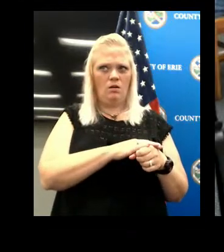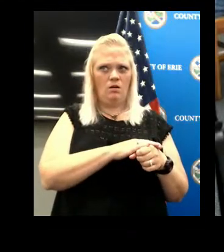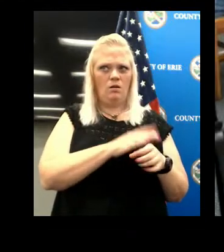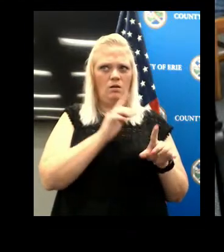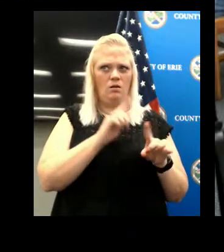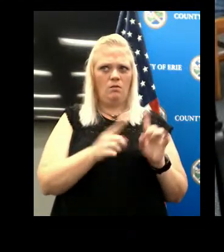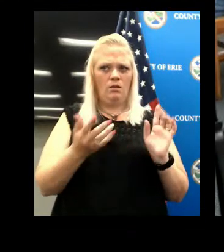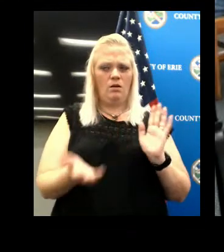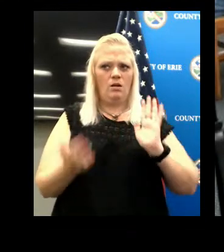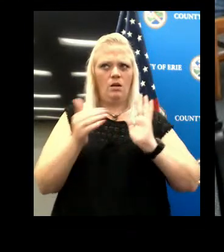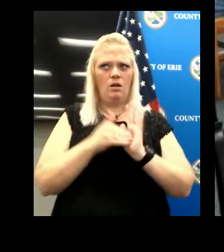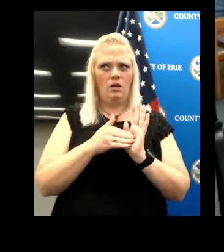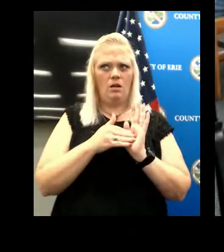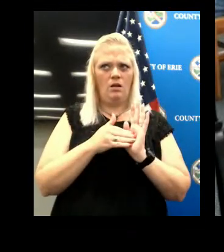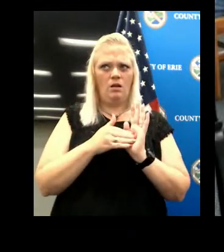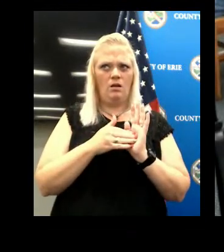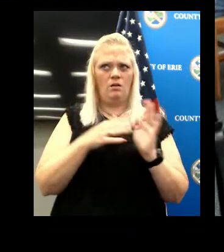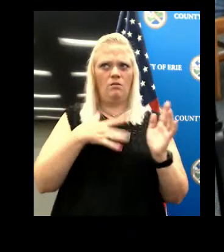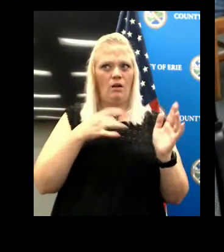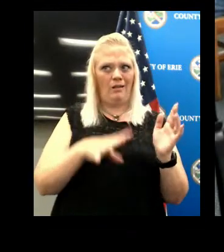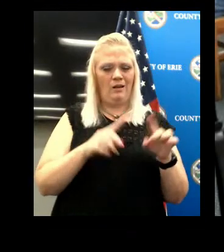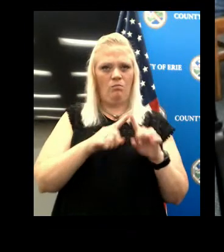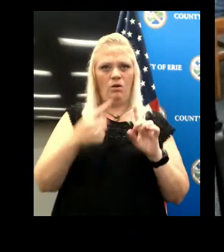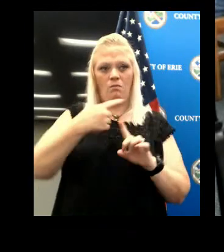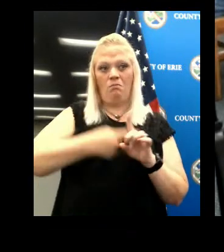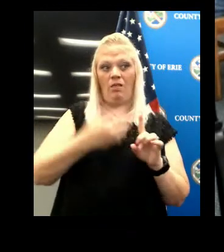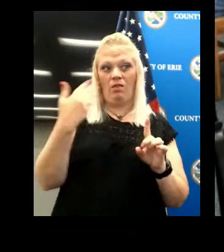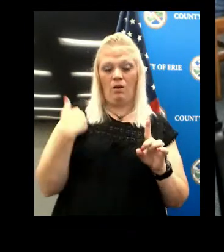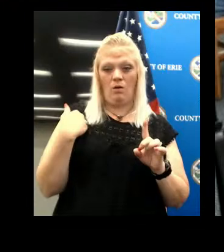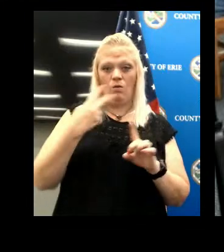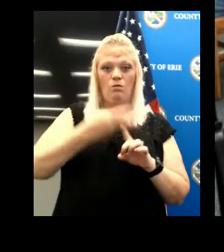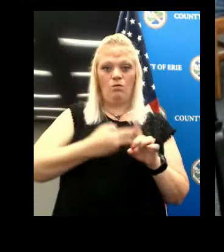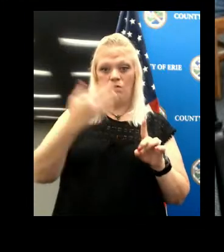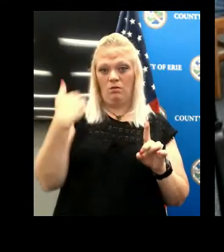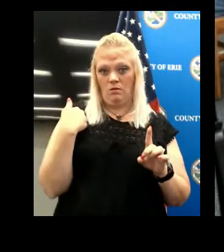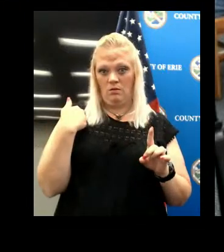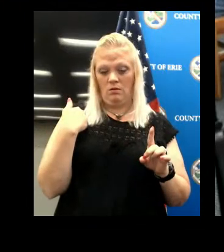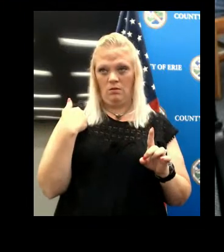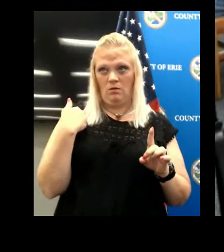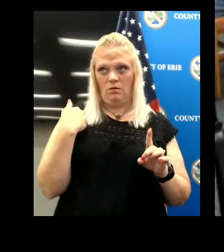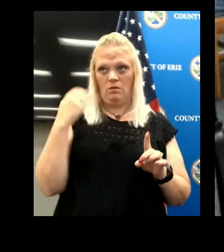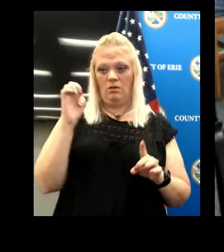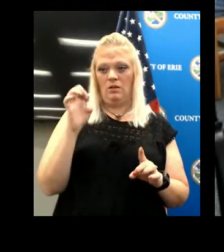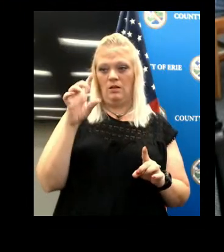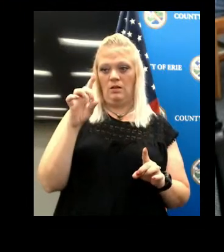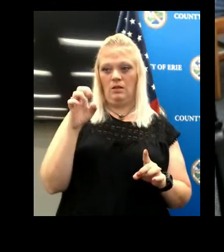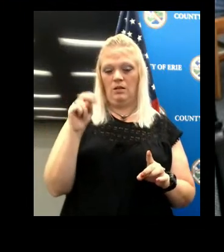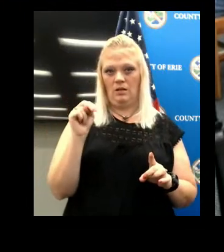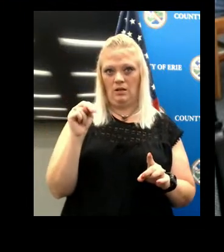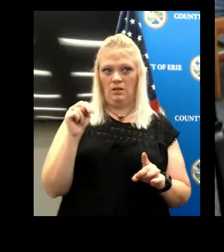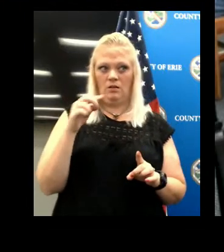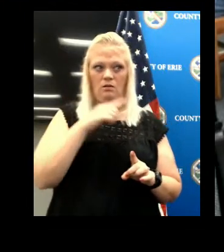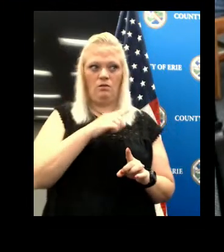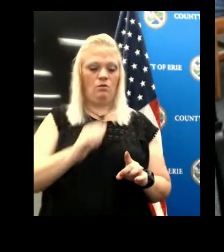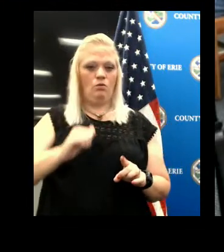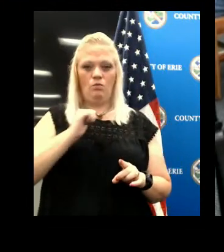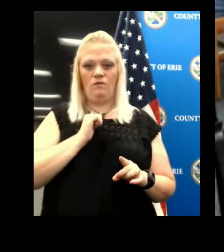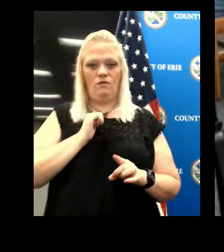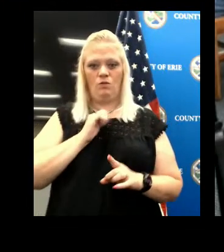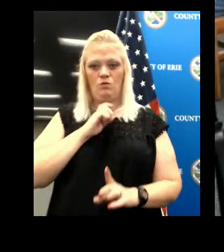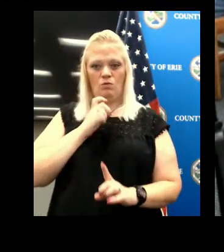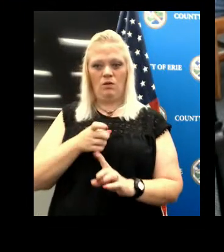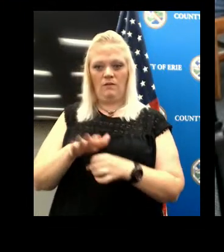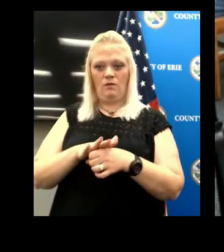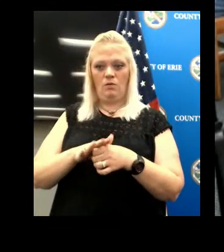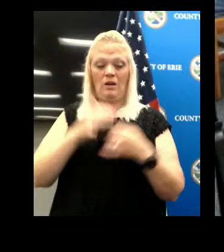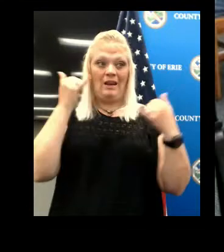yet, again, you're not going to like this, about a month ago, 2 months ago, Eden, you wouldn't give a location. Now you're